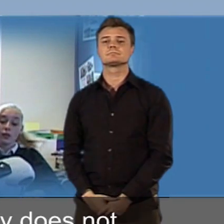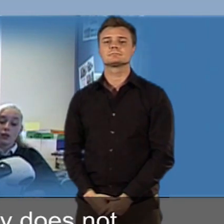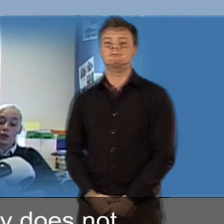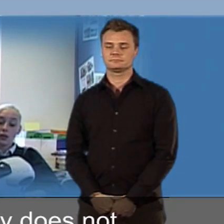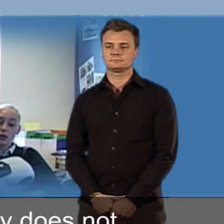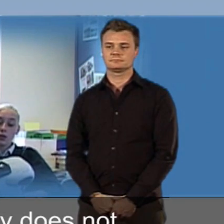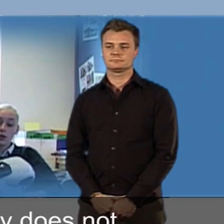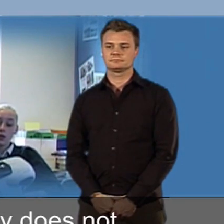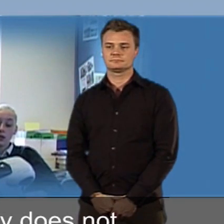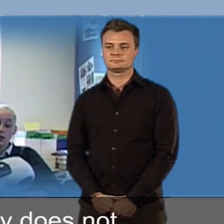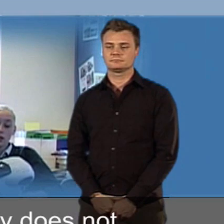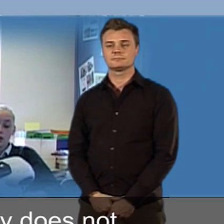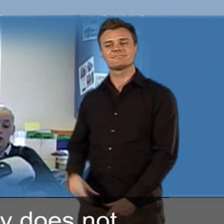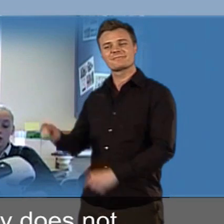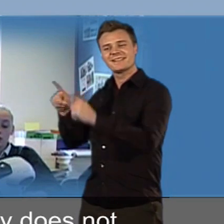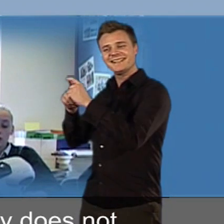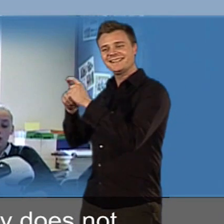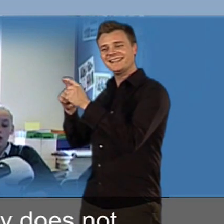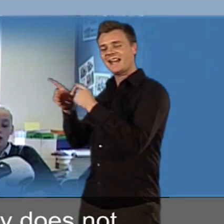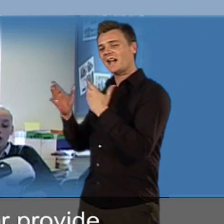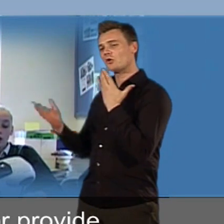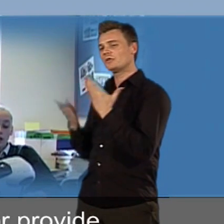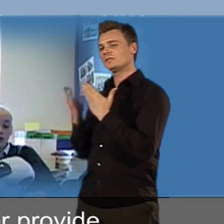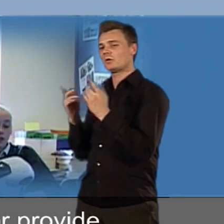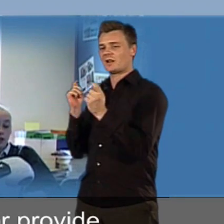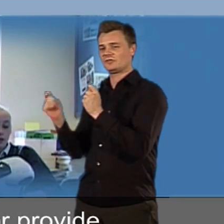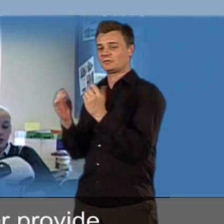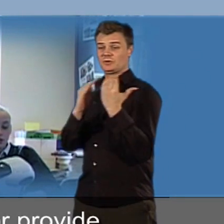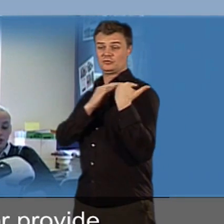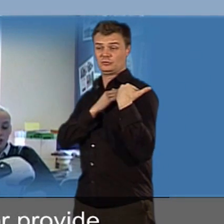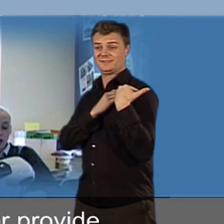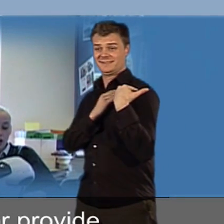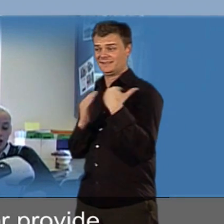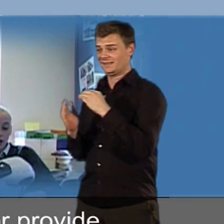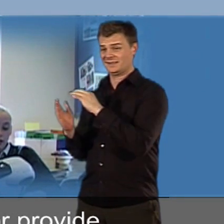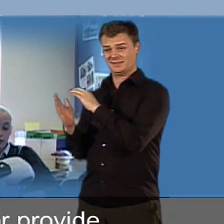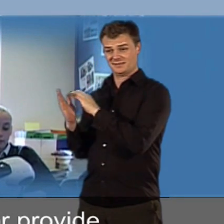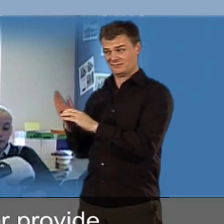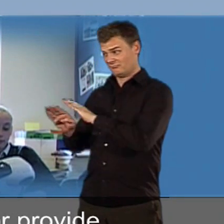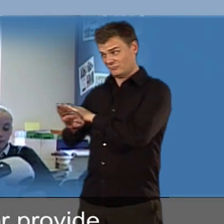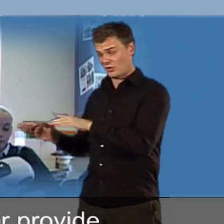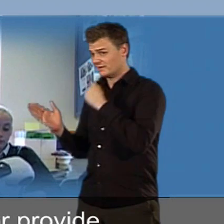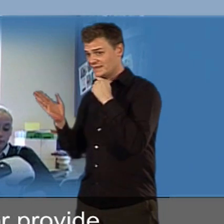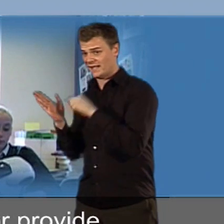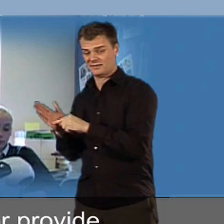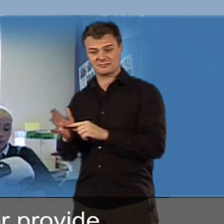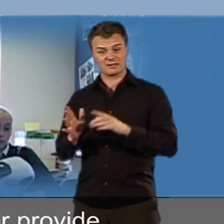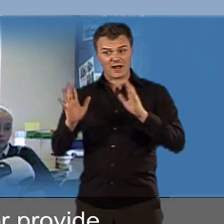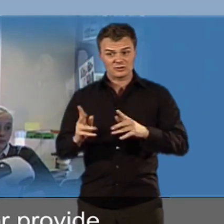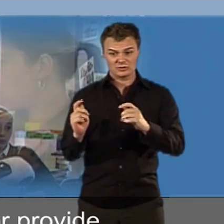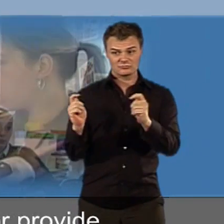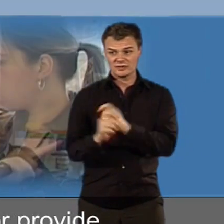The reasonable adjustments duty does not require the responsible body to make alterations to physical features or provide auxiliary aids